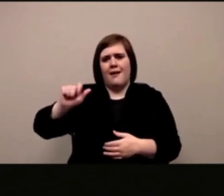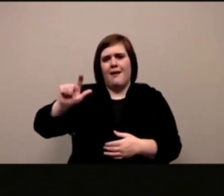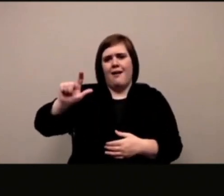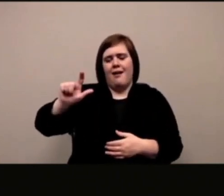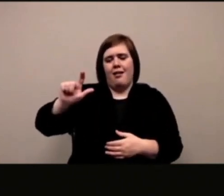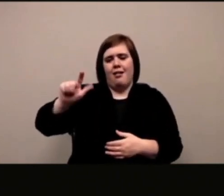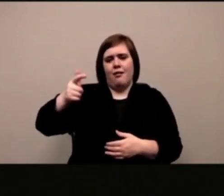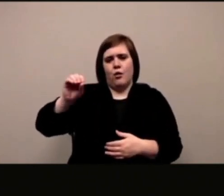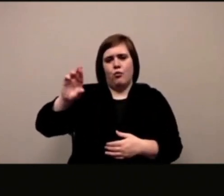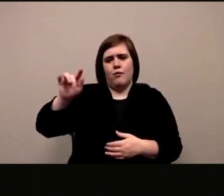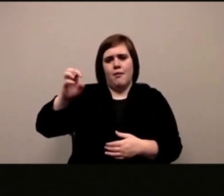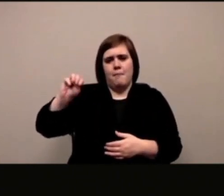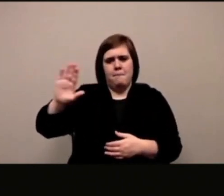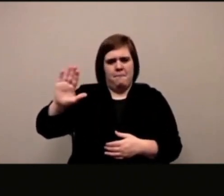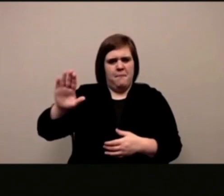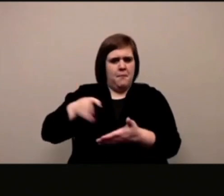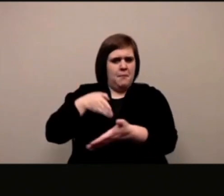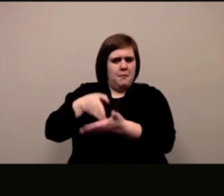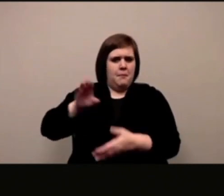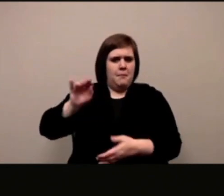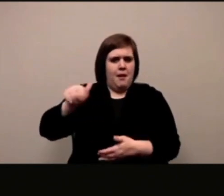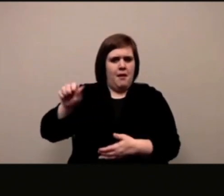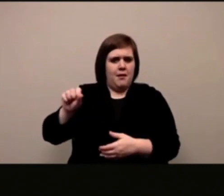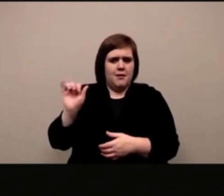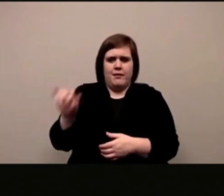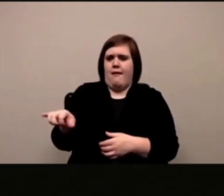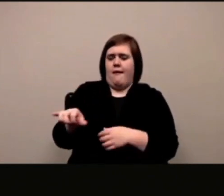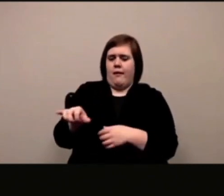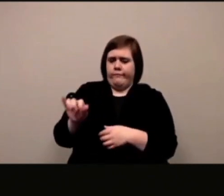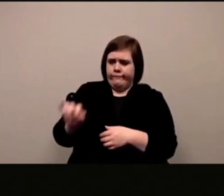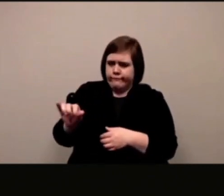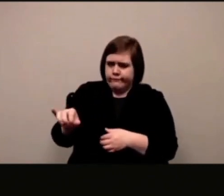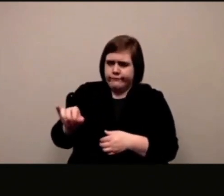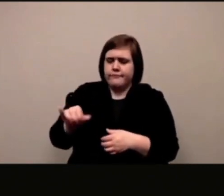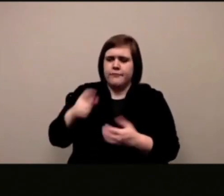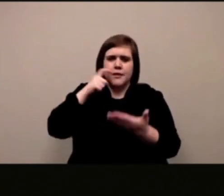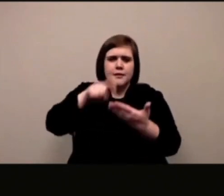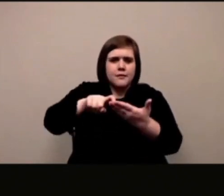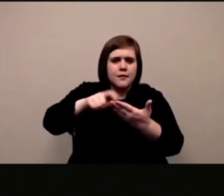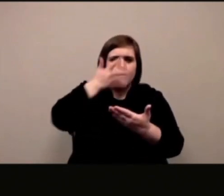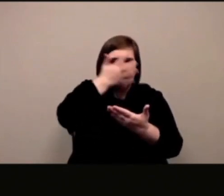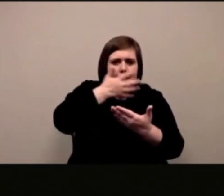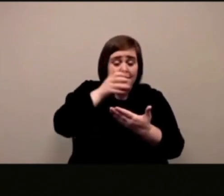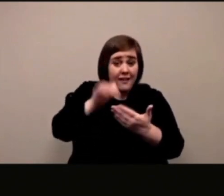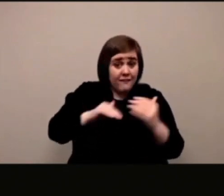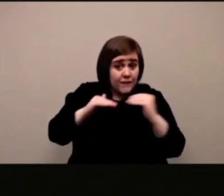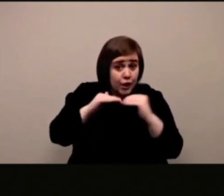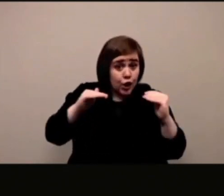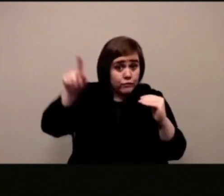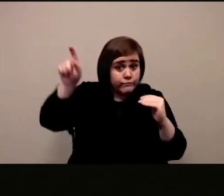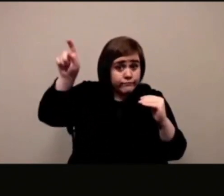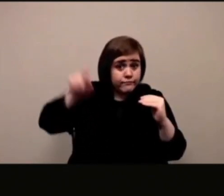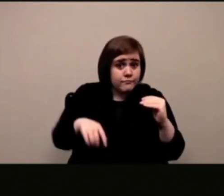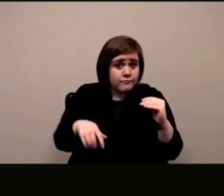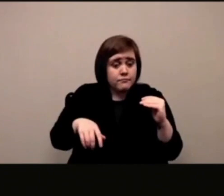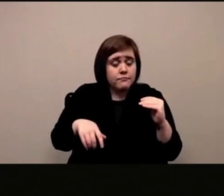the question of whether the detection of faces is fair.